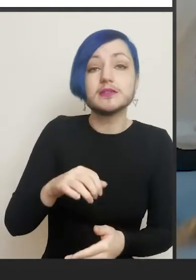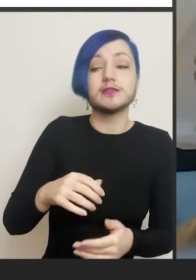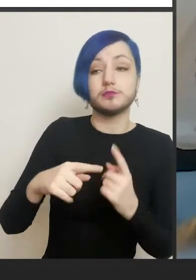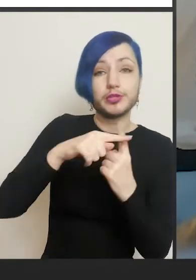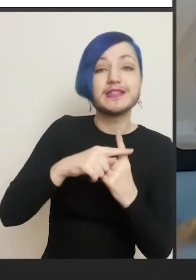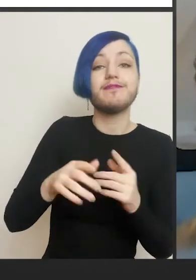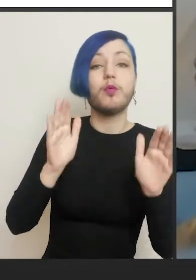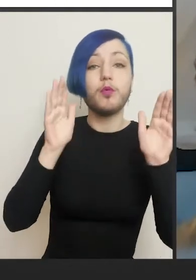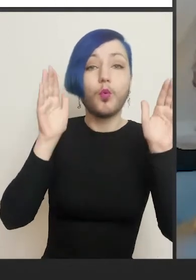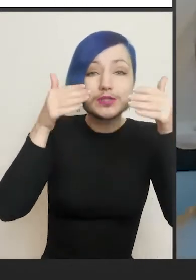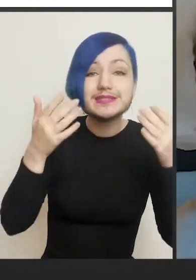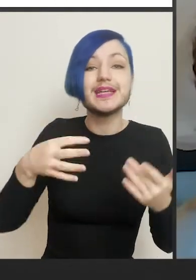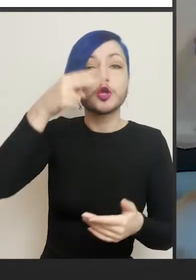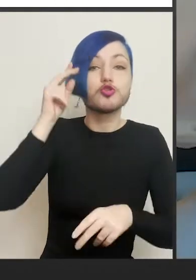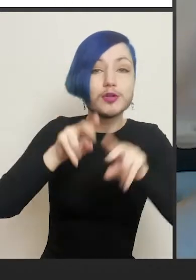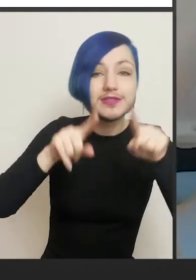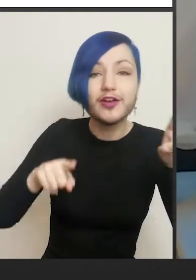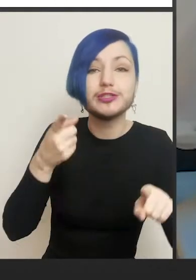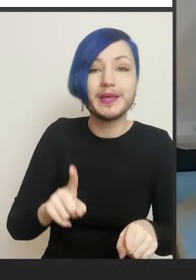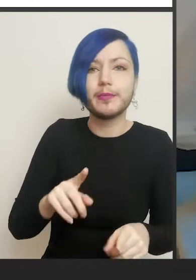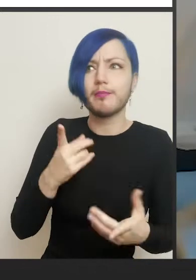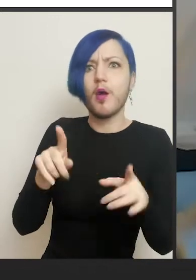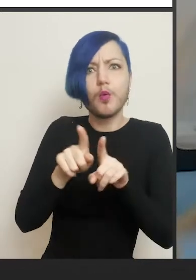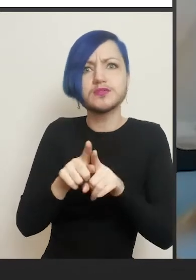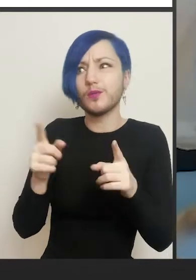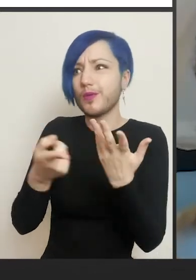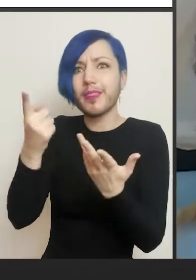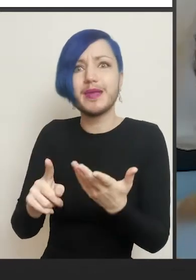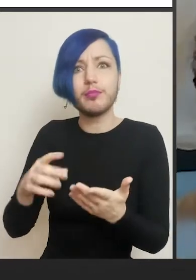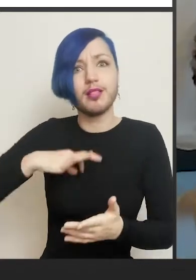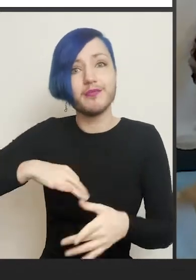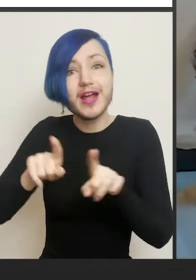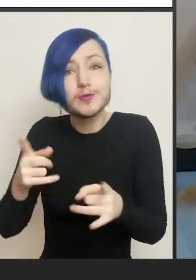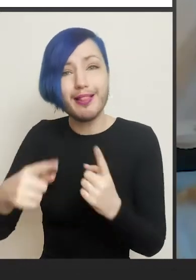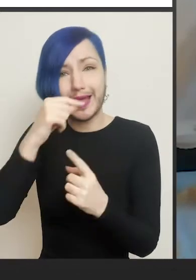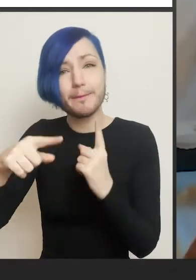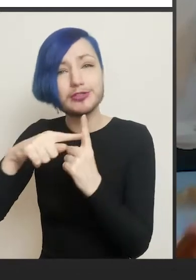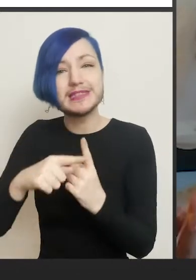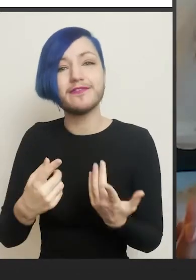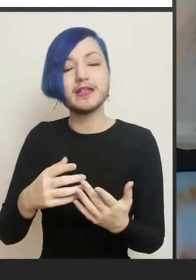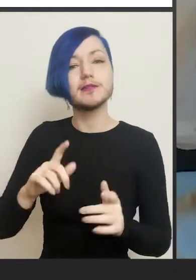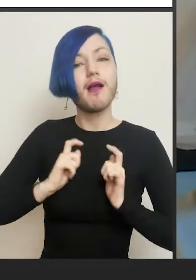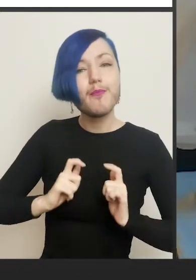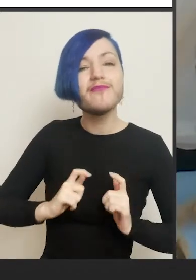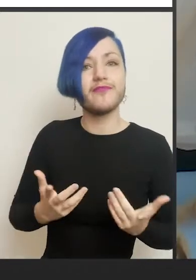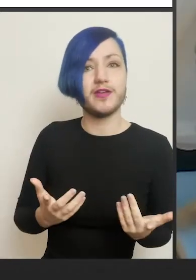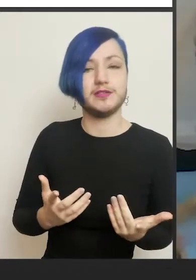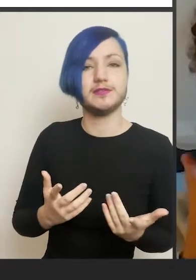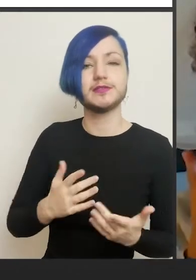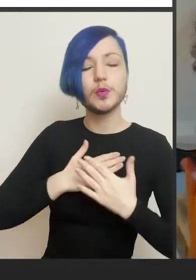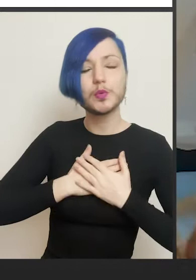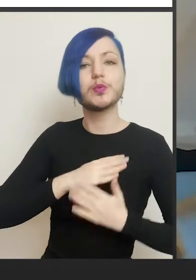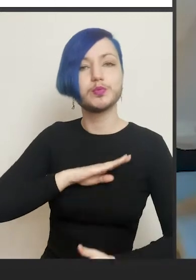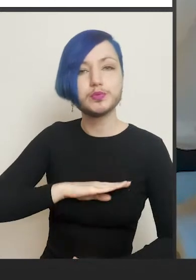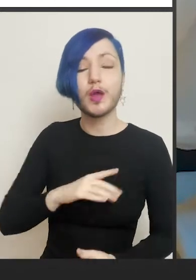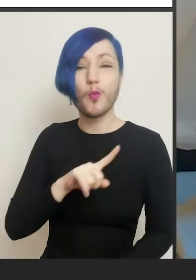people. Everyone could do with that little bit of comfort, that little bit of knowing. Because where does fear come from?